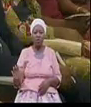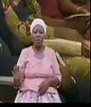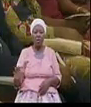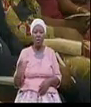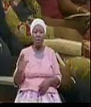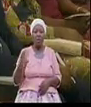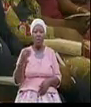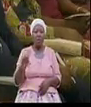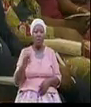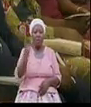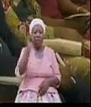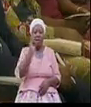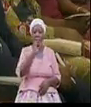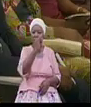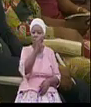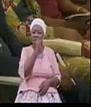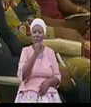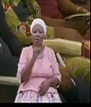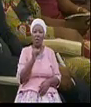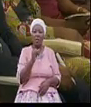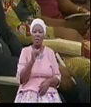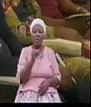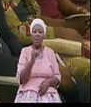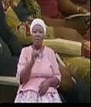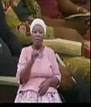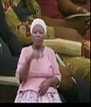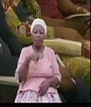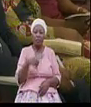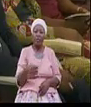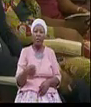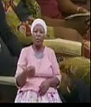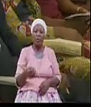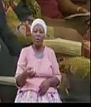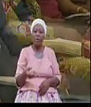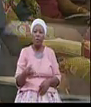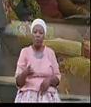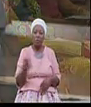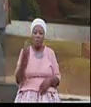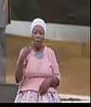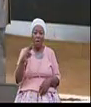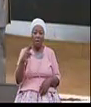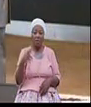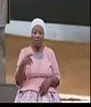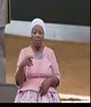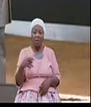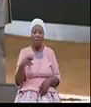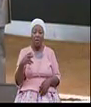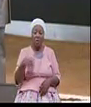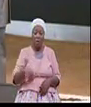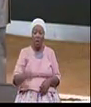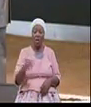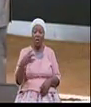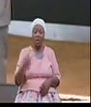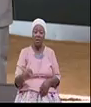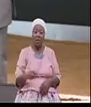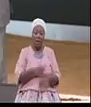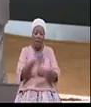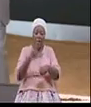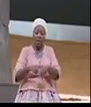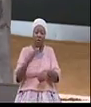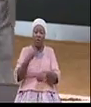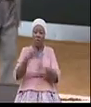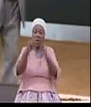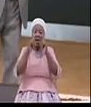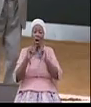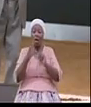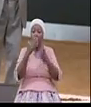children of Israel, while the nation was mourning, what was sorrowful